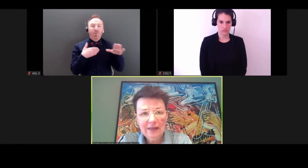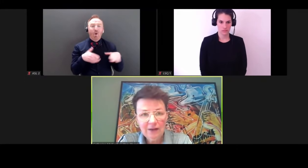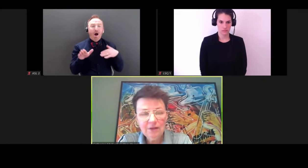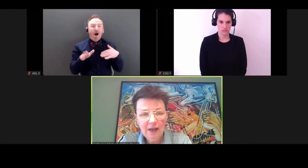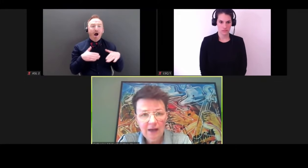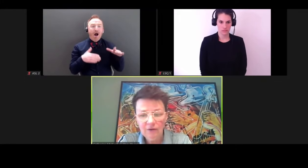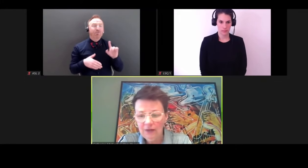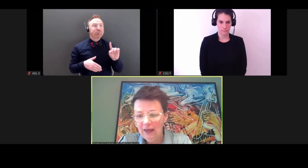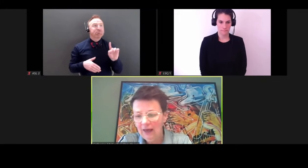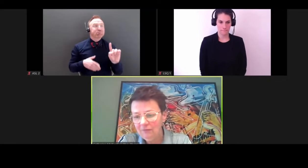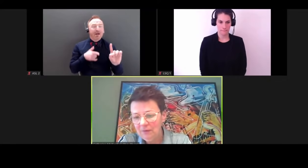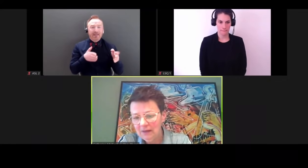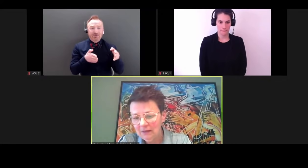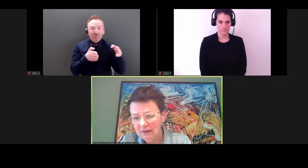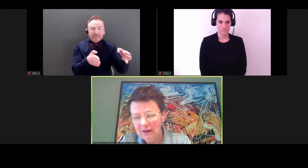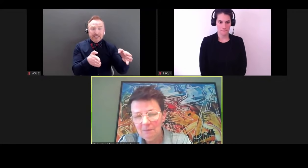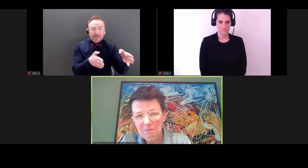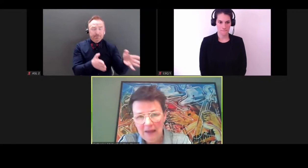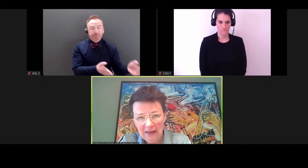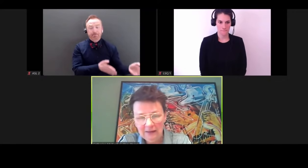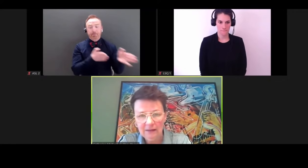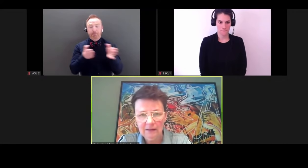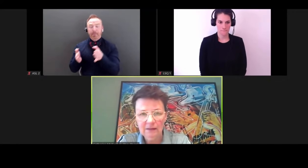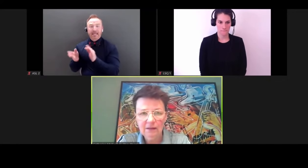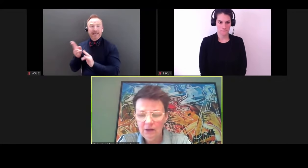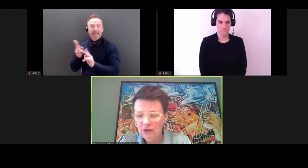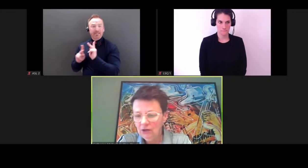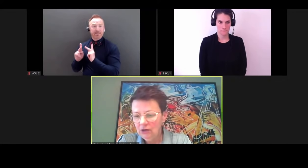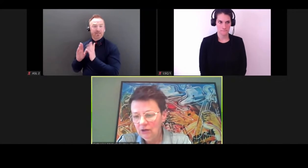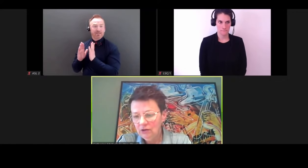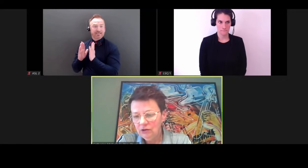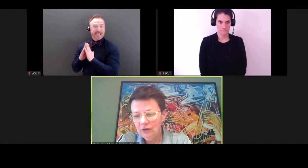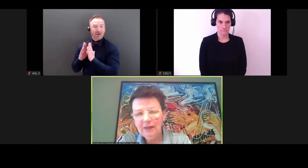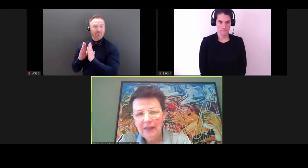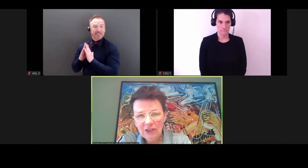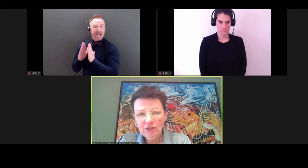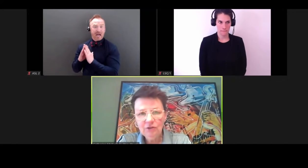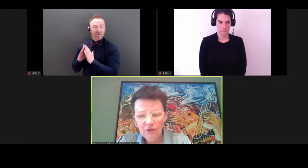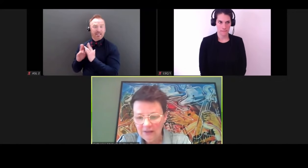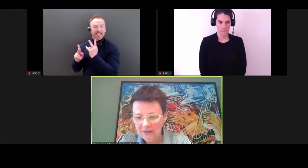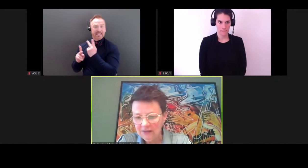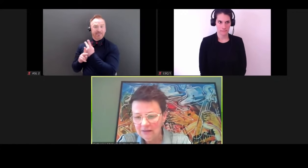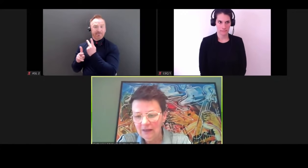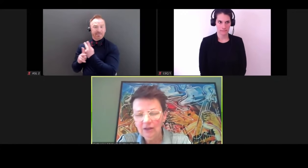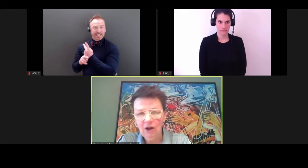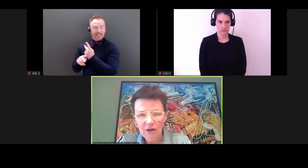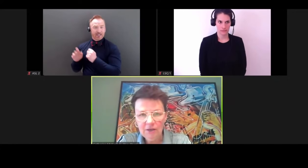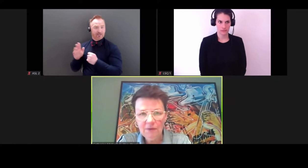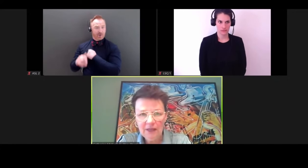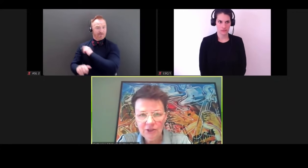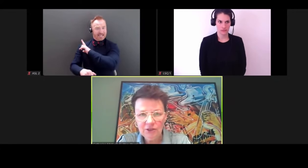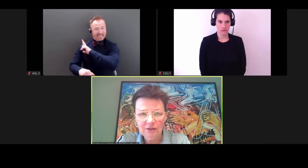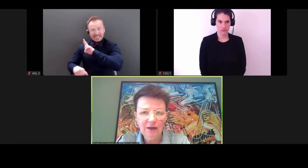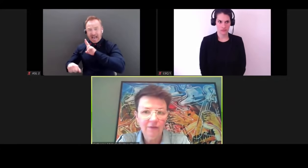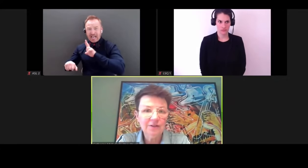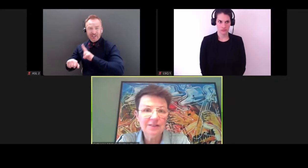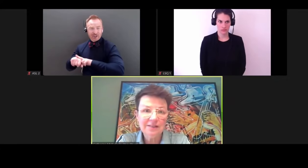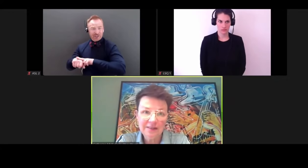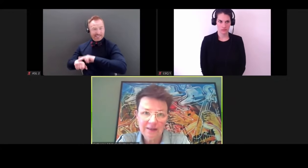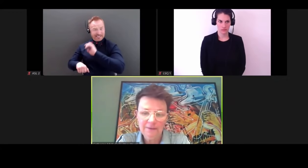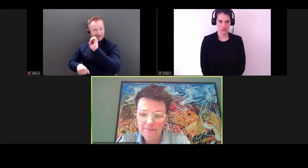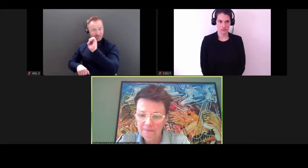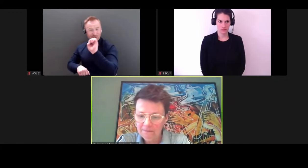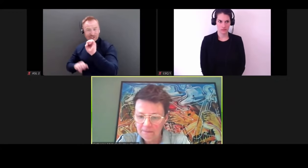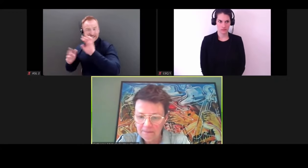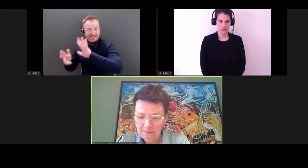residents downtown have been abandoned during a national crisis and an occupation of our